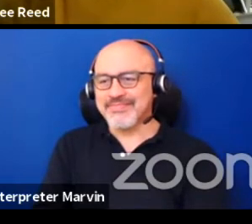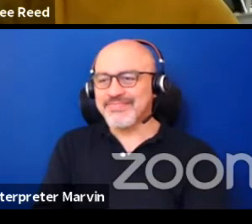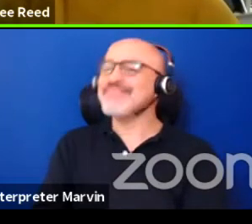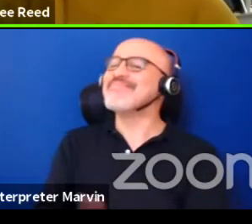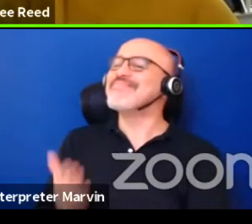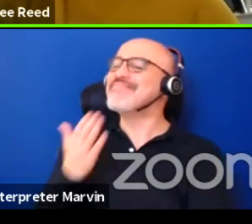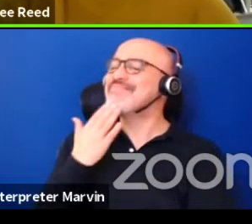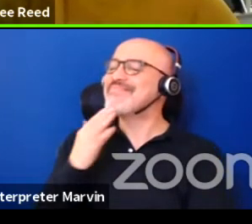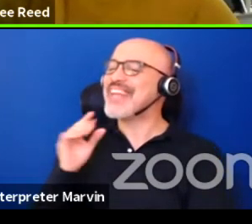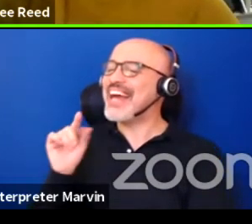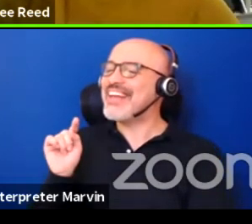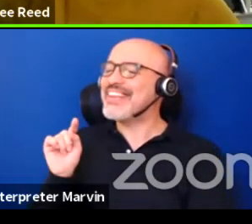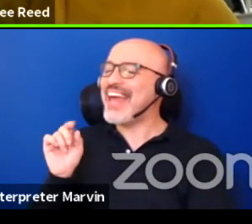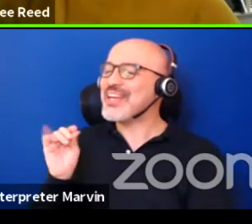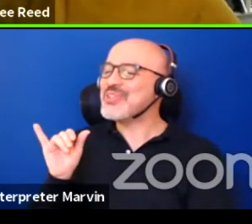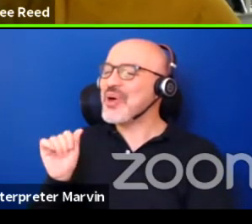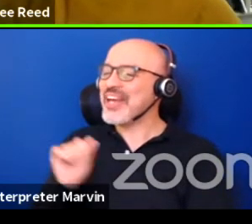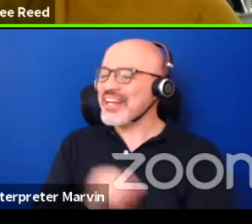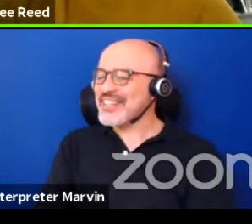Thank you, Toya.